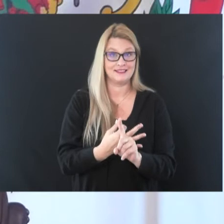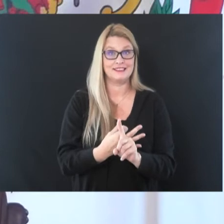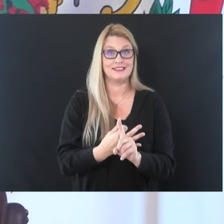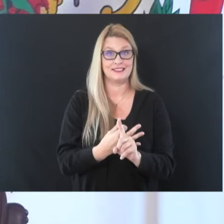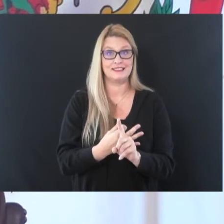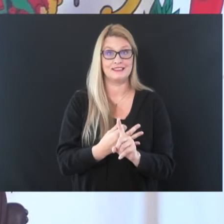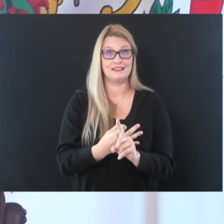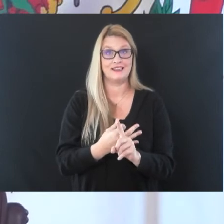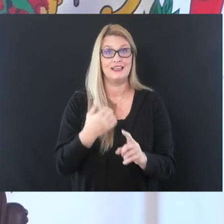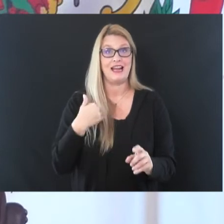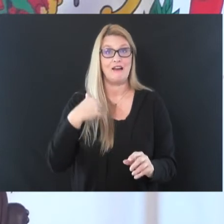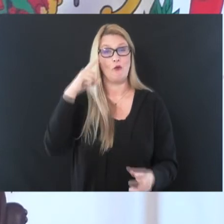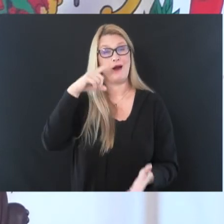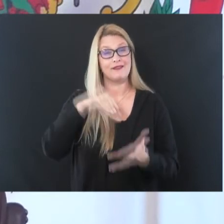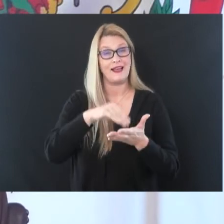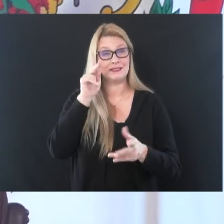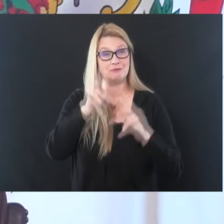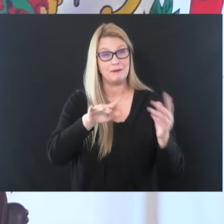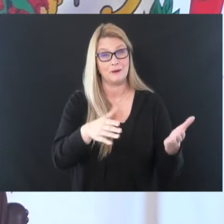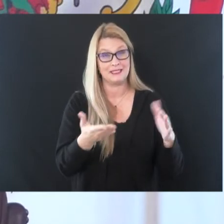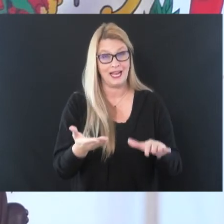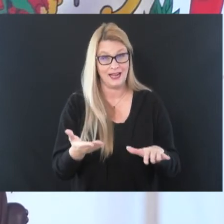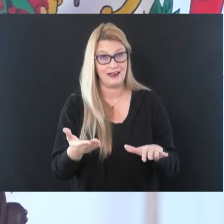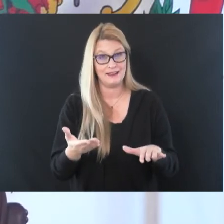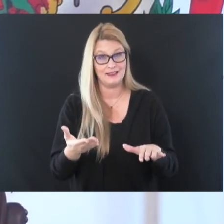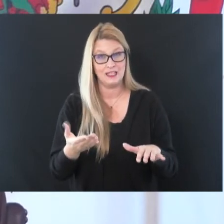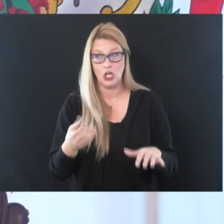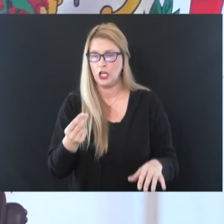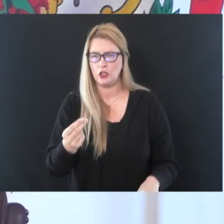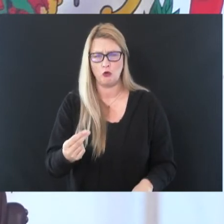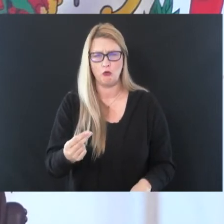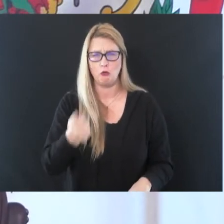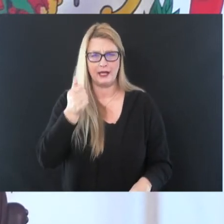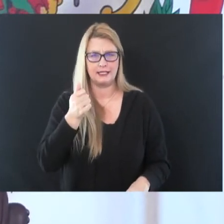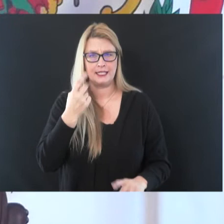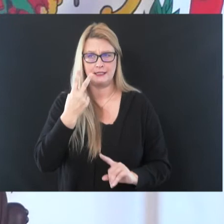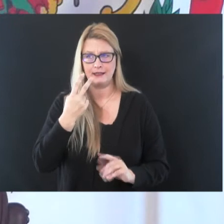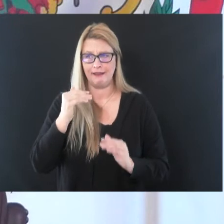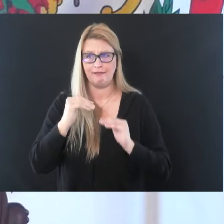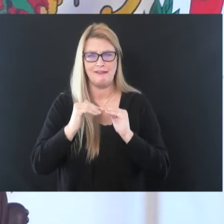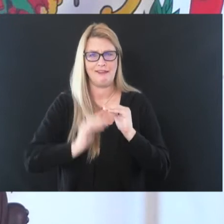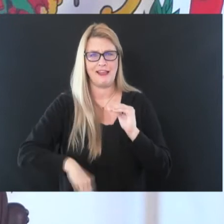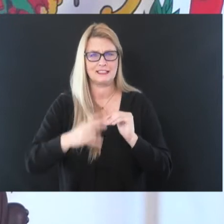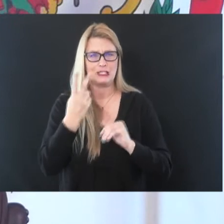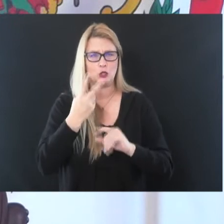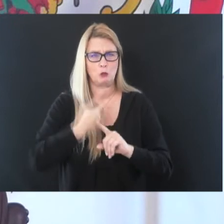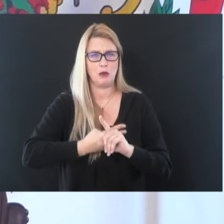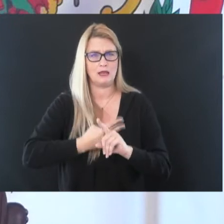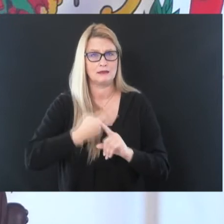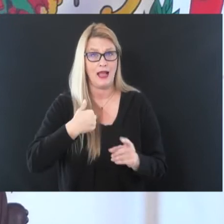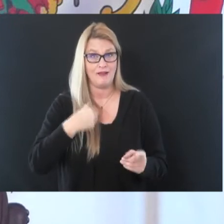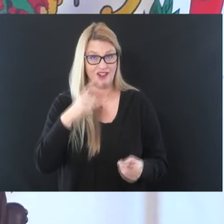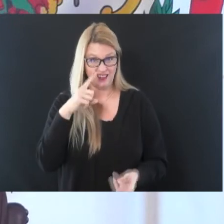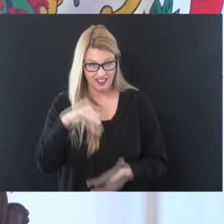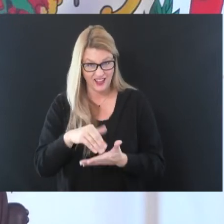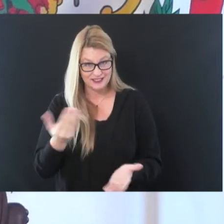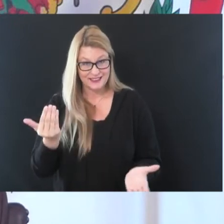first 1,000. And then very, very quickly, within 2 months or less, now we're at another